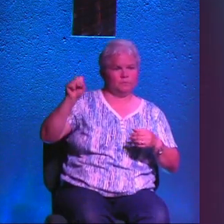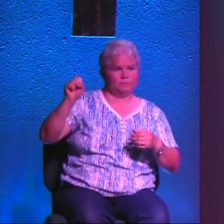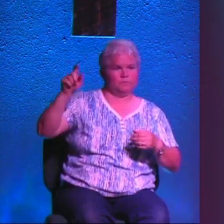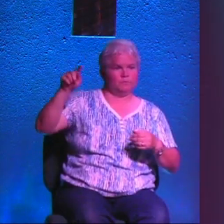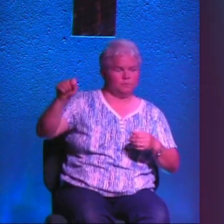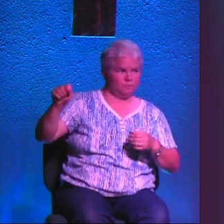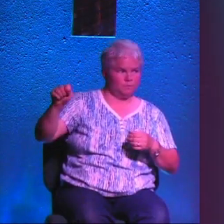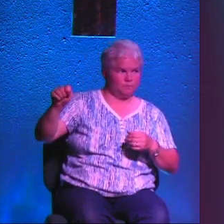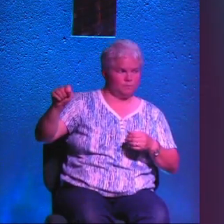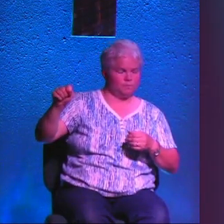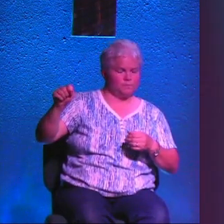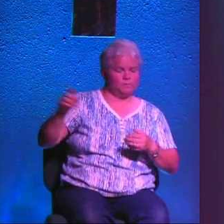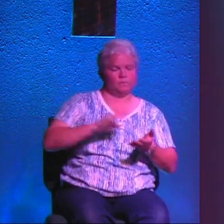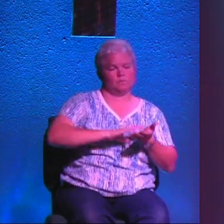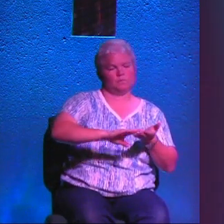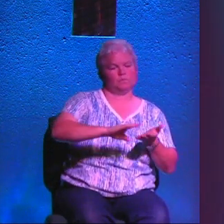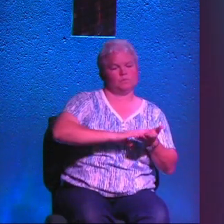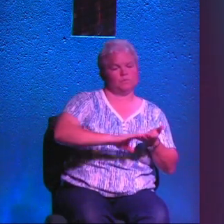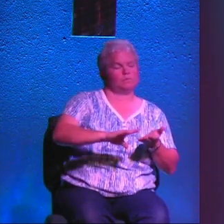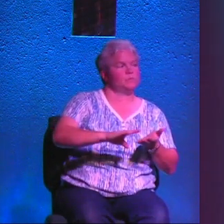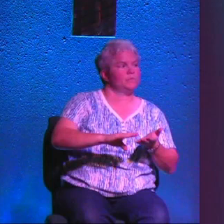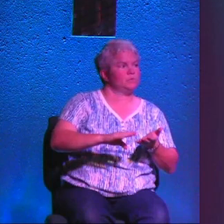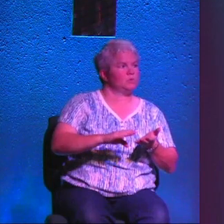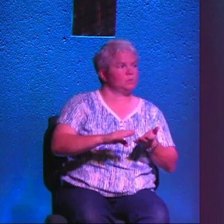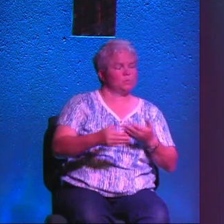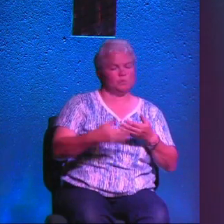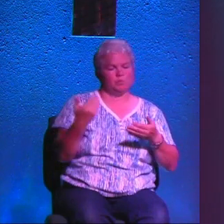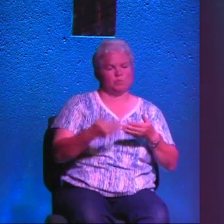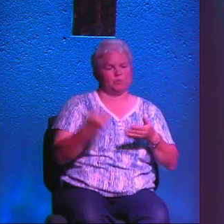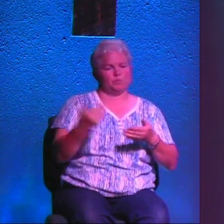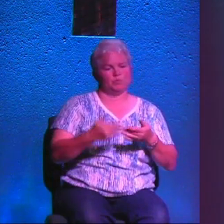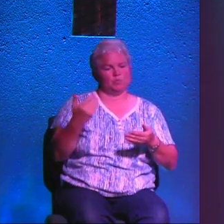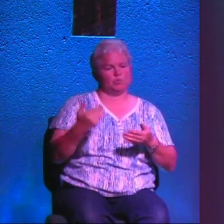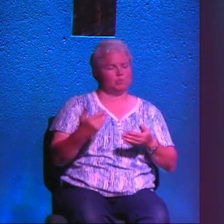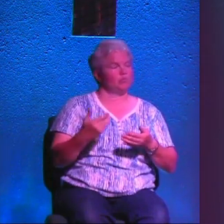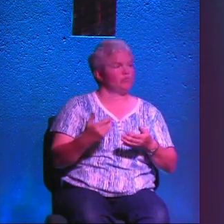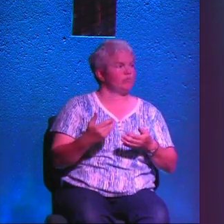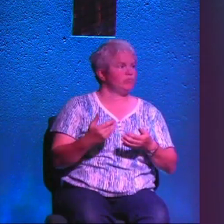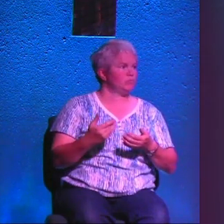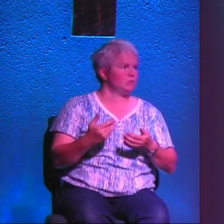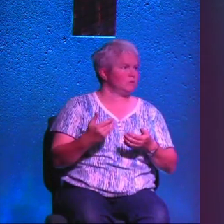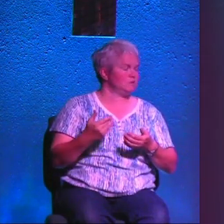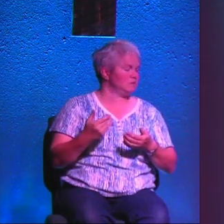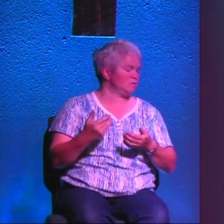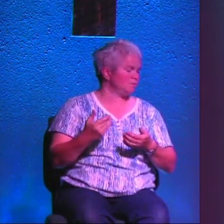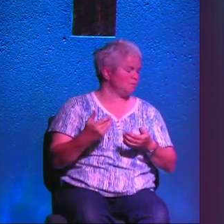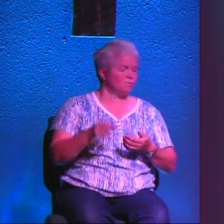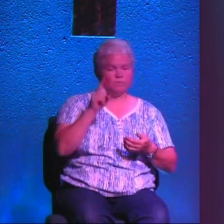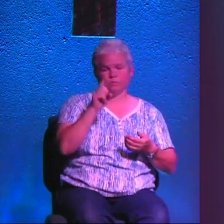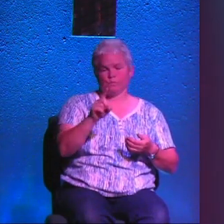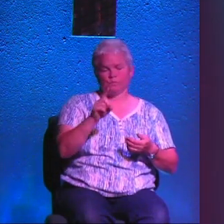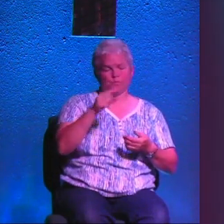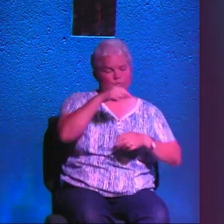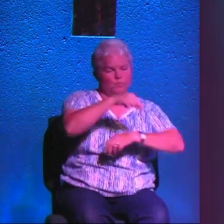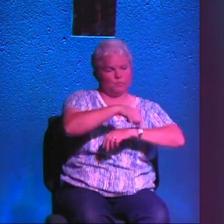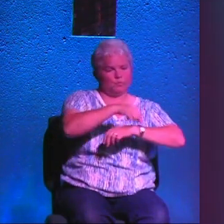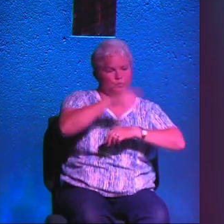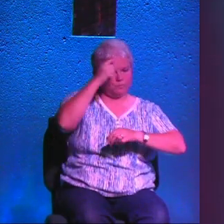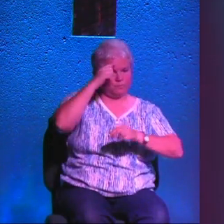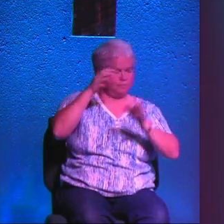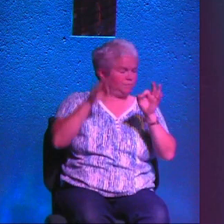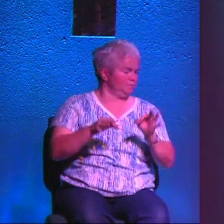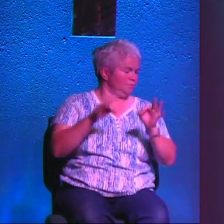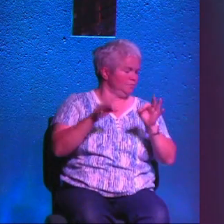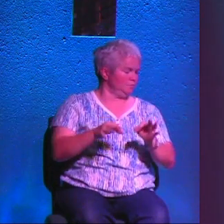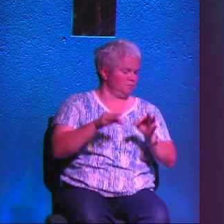that. That would be so nice. Wouldn't that be easy? I mean, seriously, if it was a one-time decision and now I'm